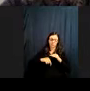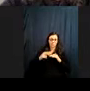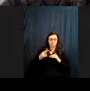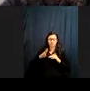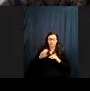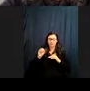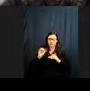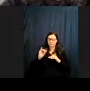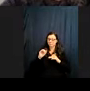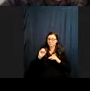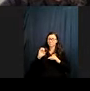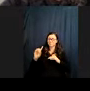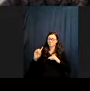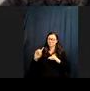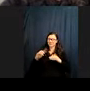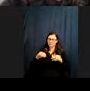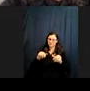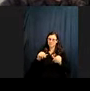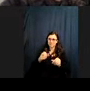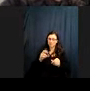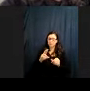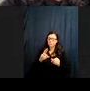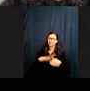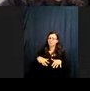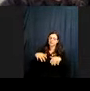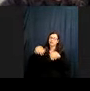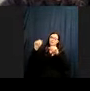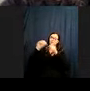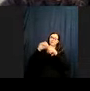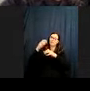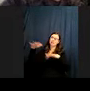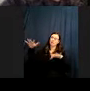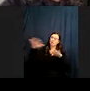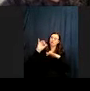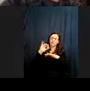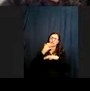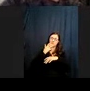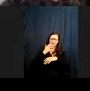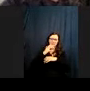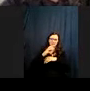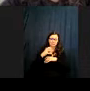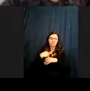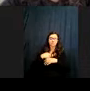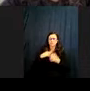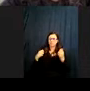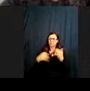seed, or be lifted into air by heat? We're afraid to tilt beyond